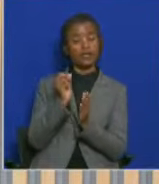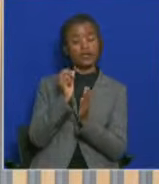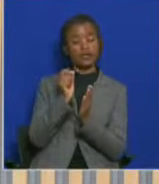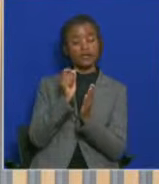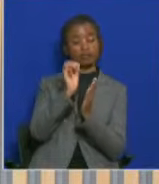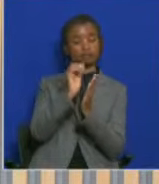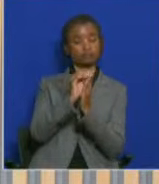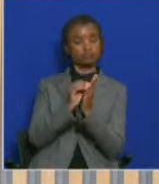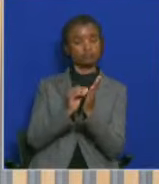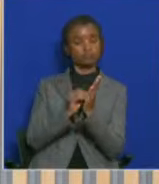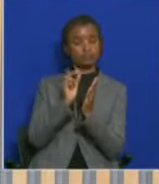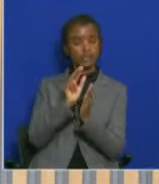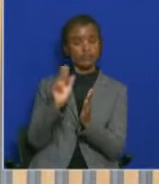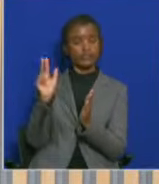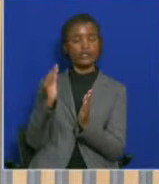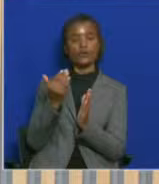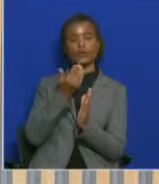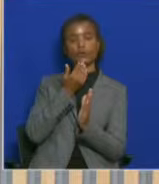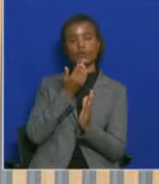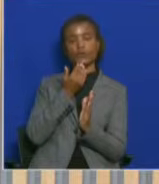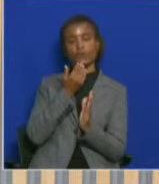If it wasn't protected information.